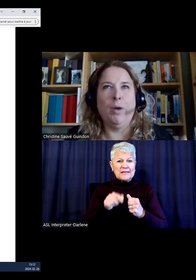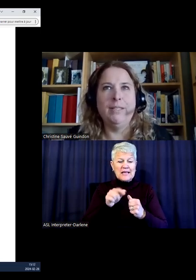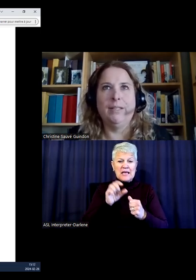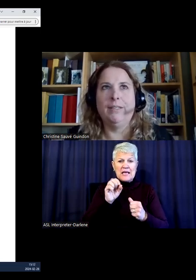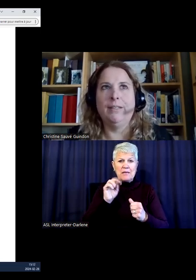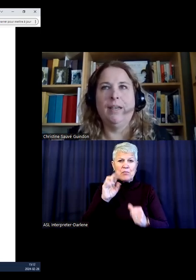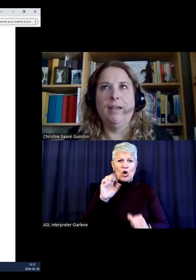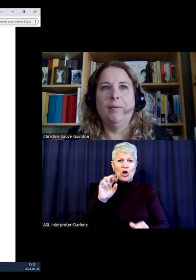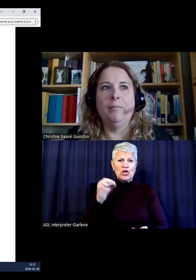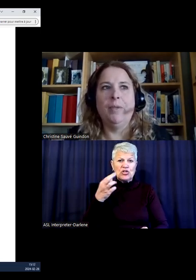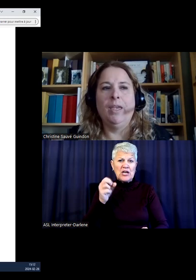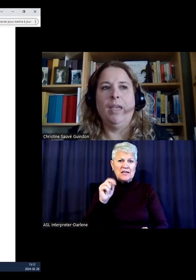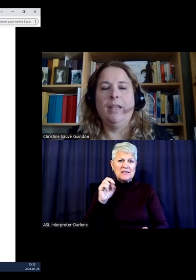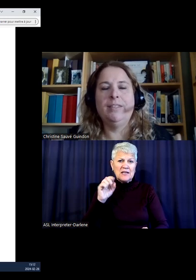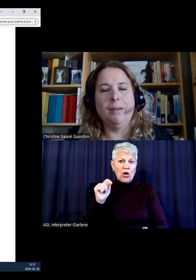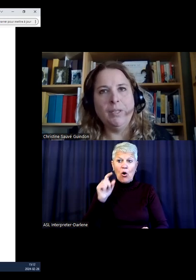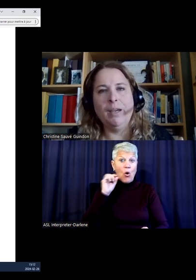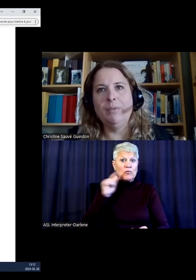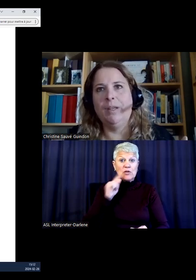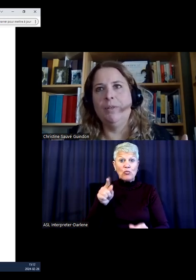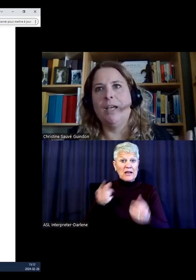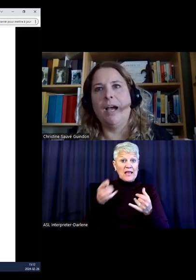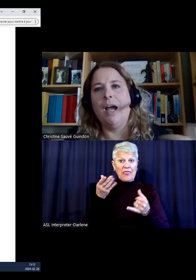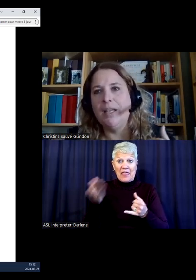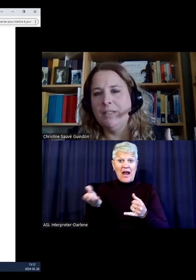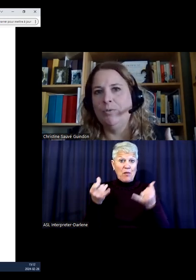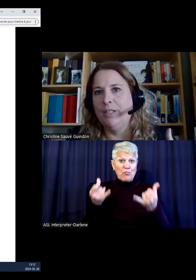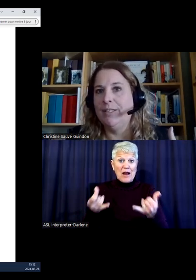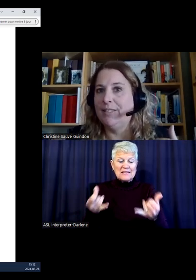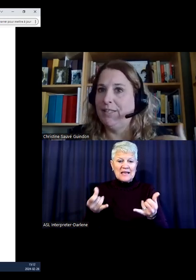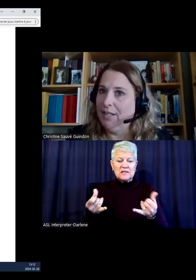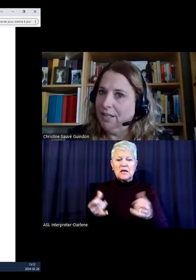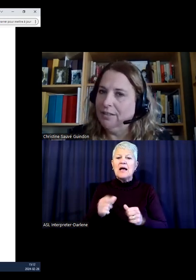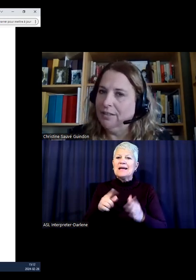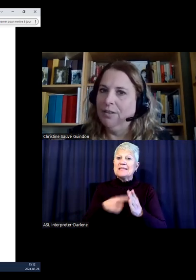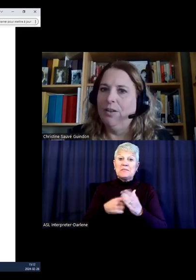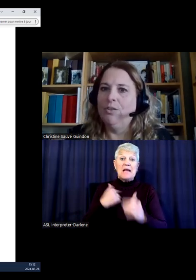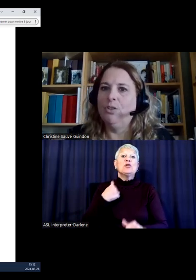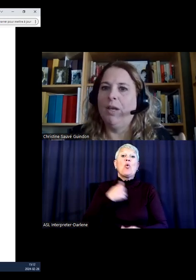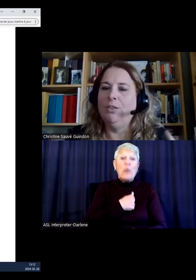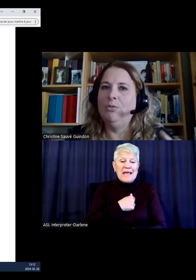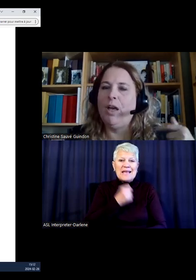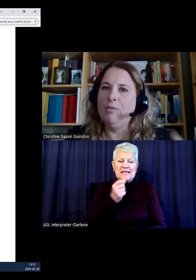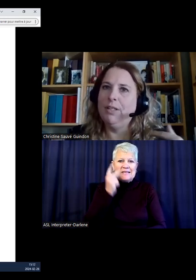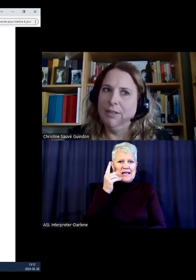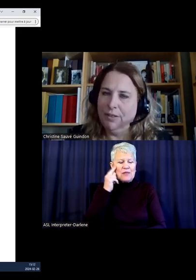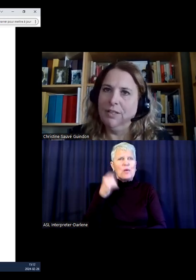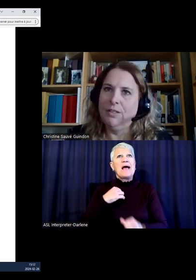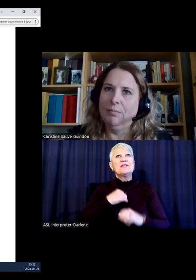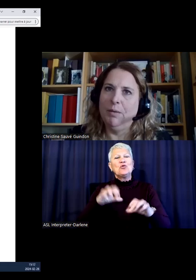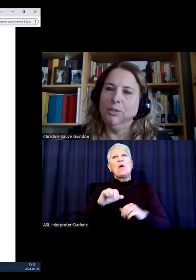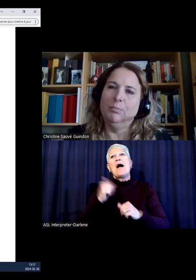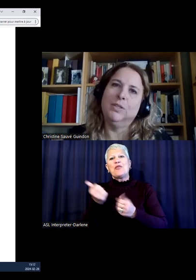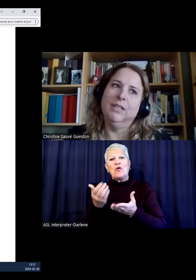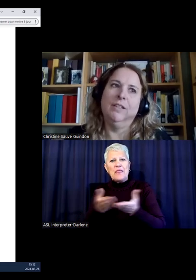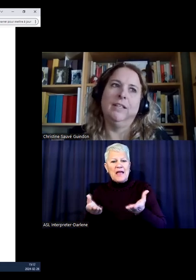really present? And sometimes it was us who didn't see it. So we had to do other activities to